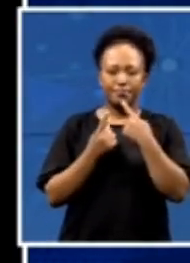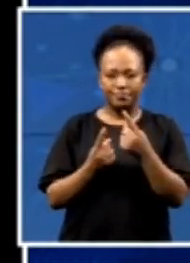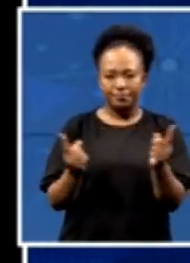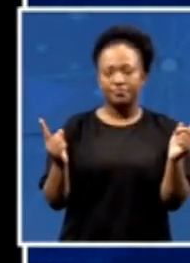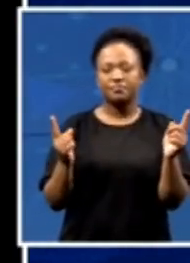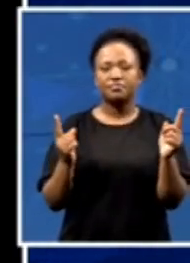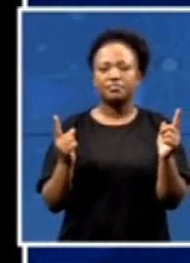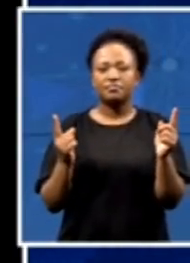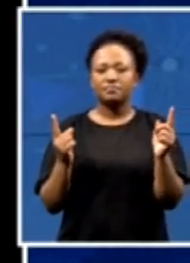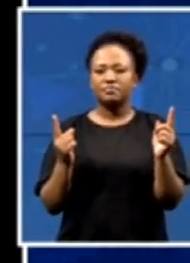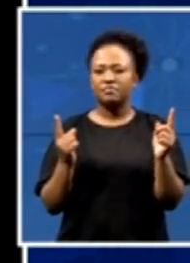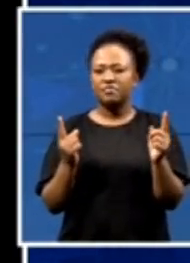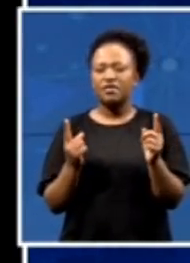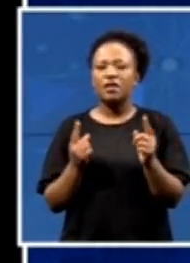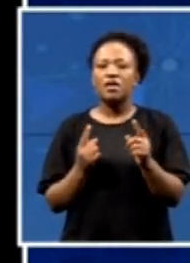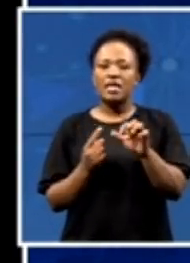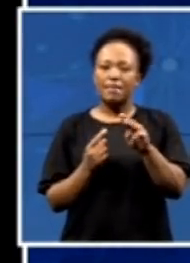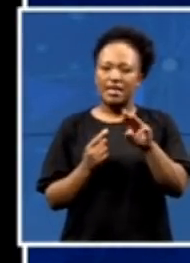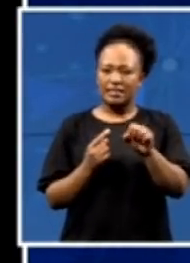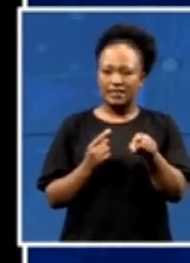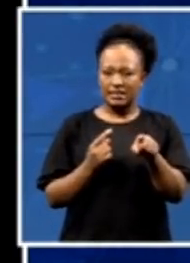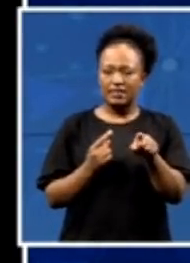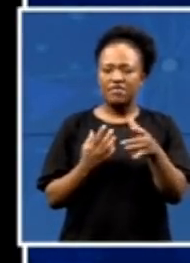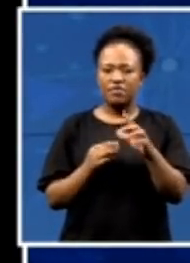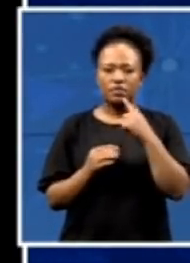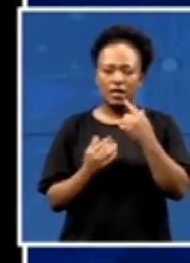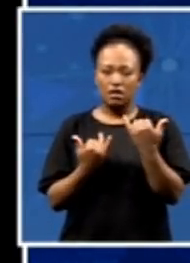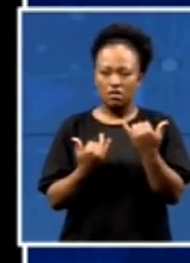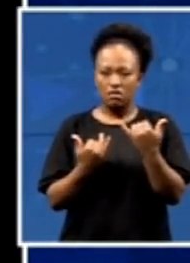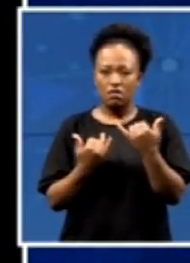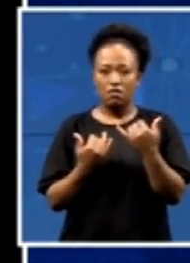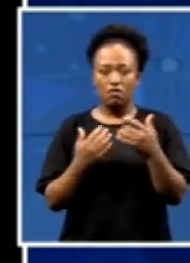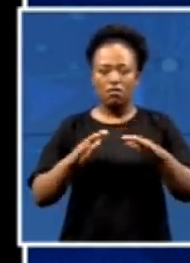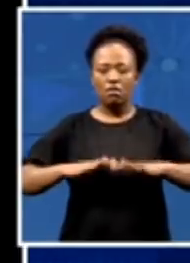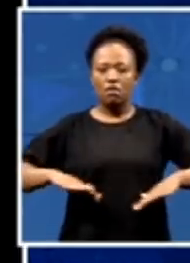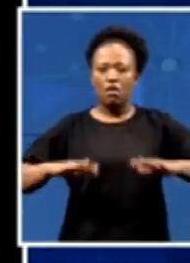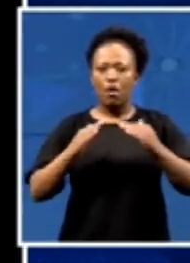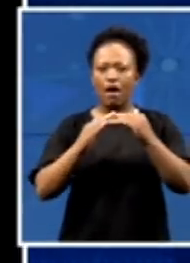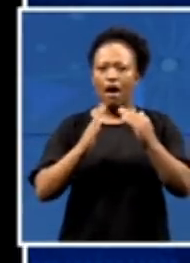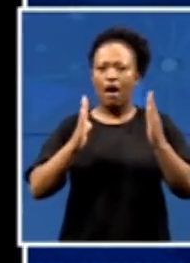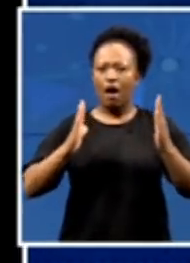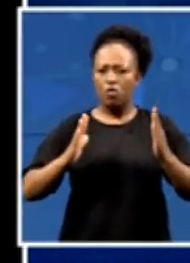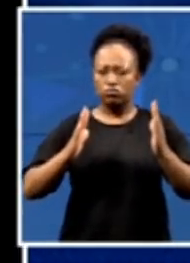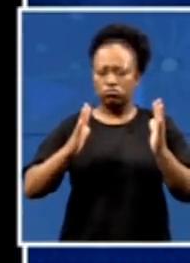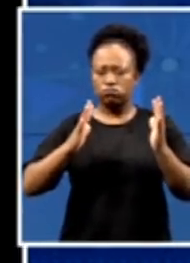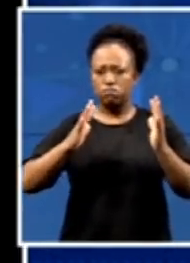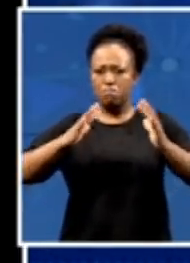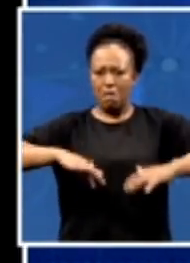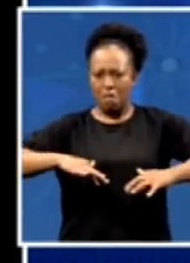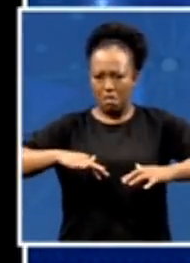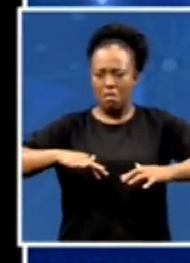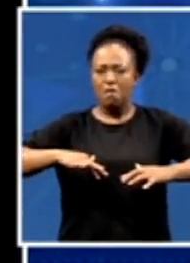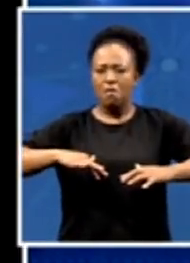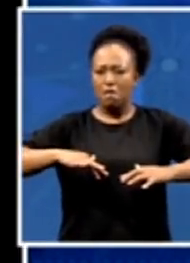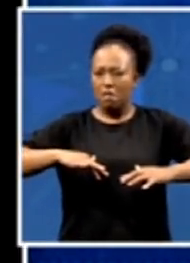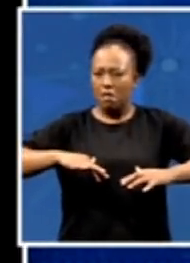saying that they are currently on a scene where a house has collapsed. That's in Ponele area around Durban. It is reported